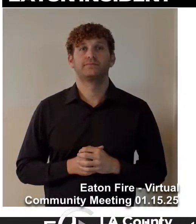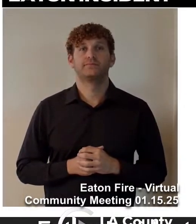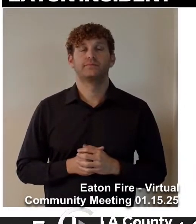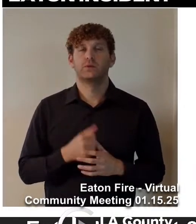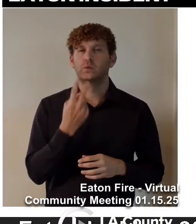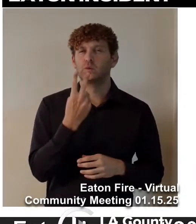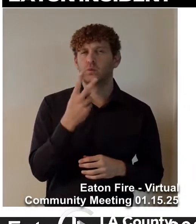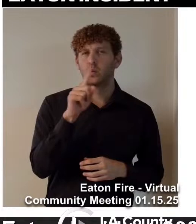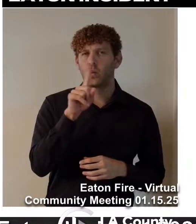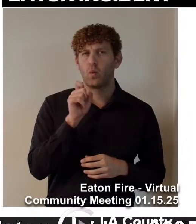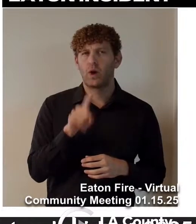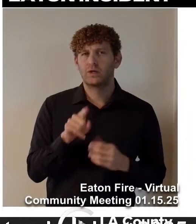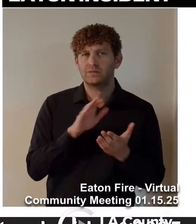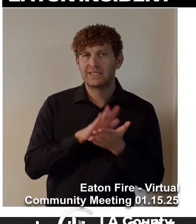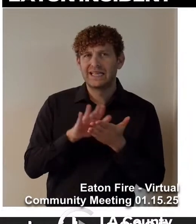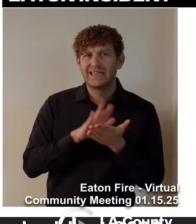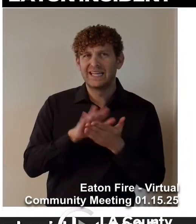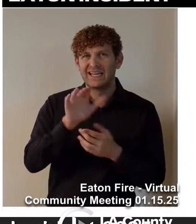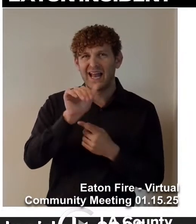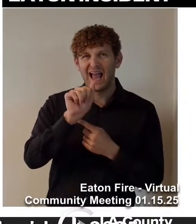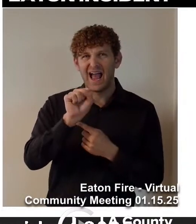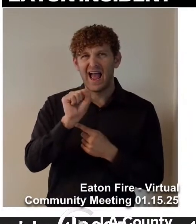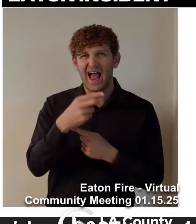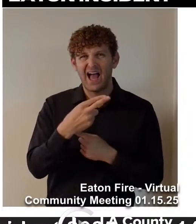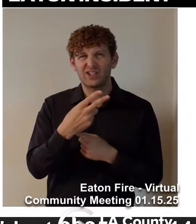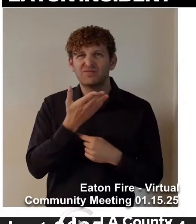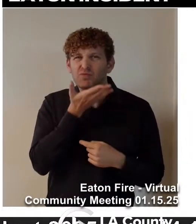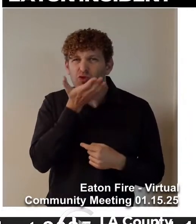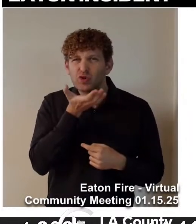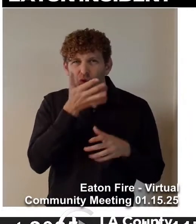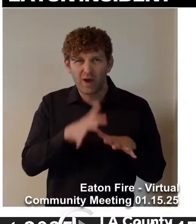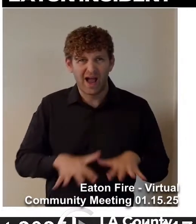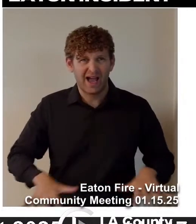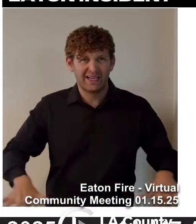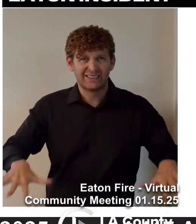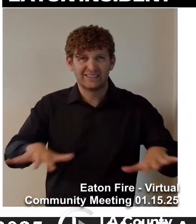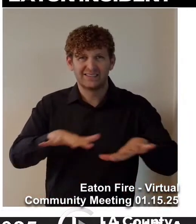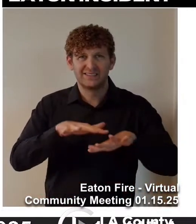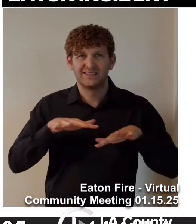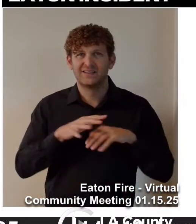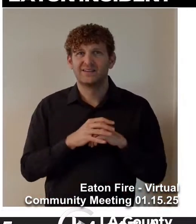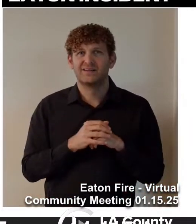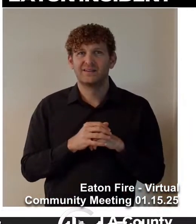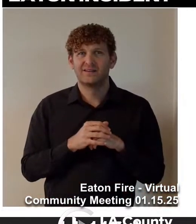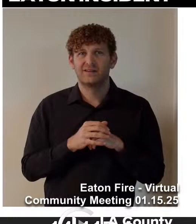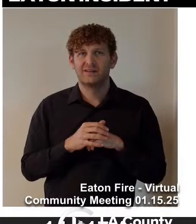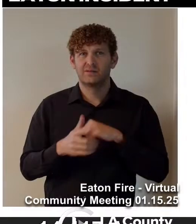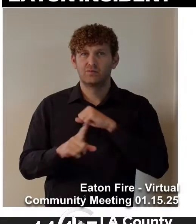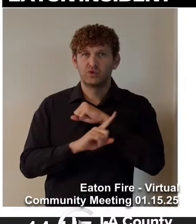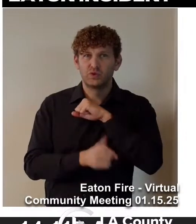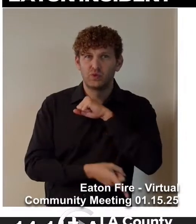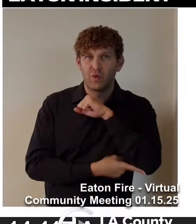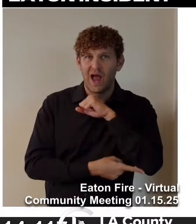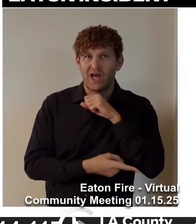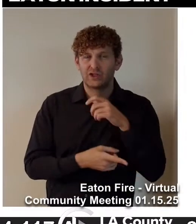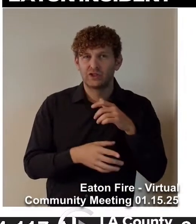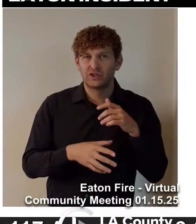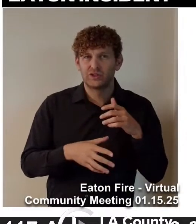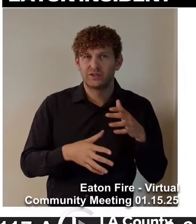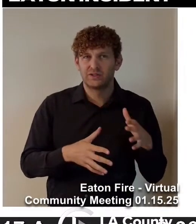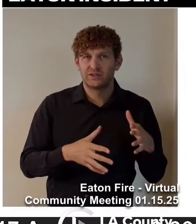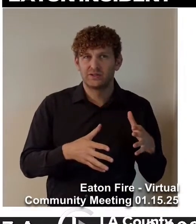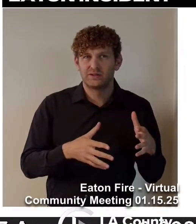clean ashes from the grass and lawns? And will Public Works be providing bulky item pickup? And as I previously